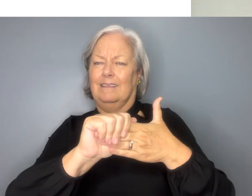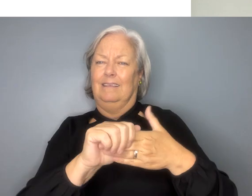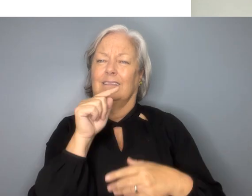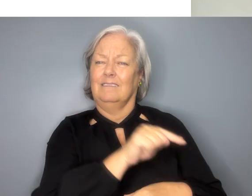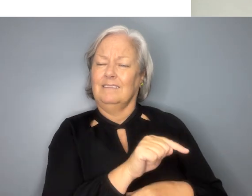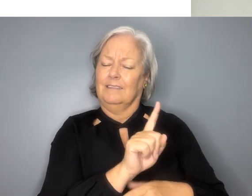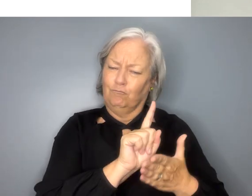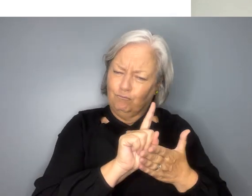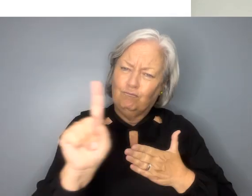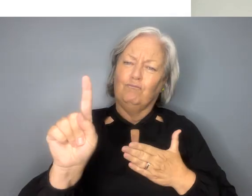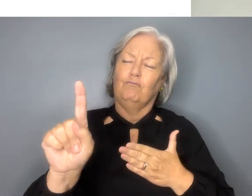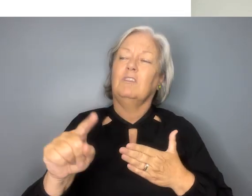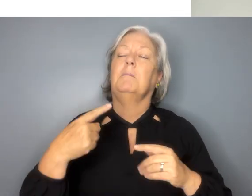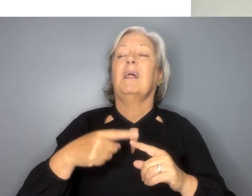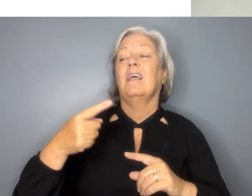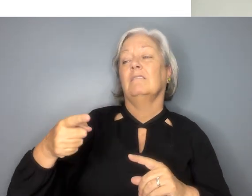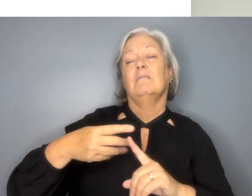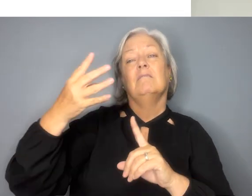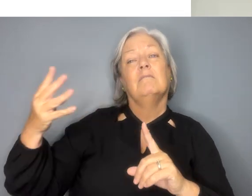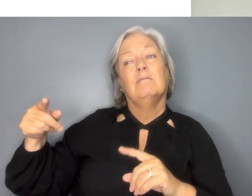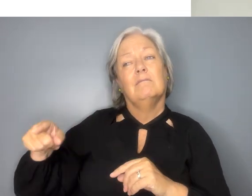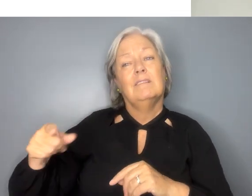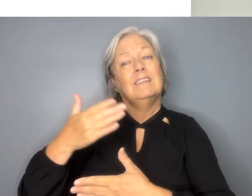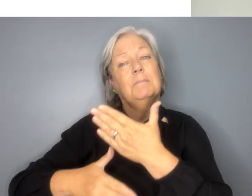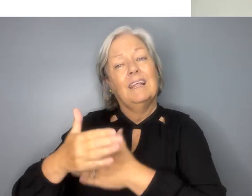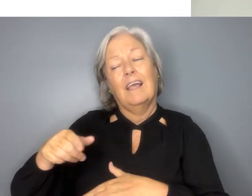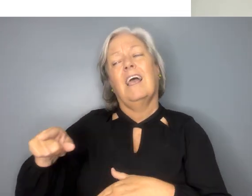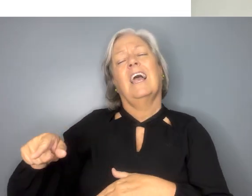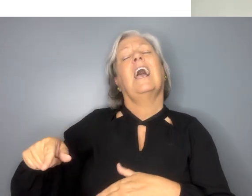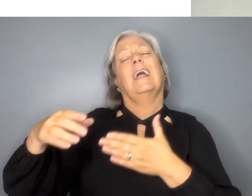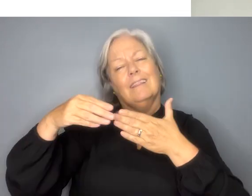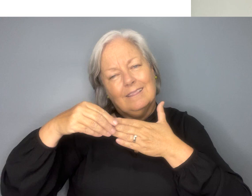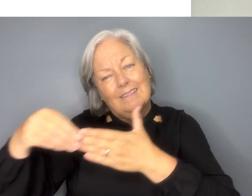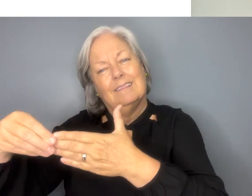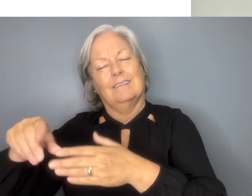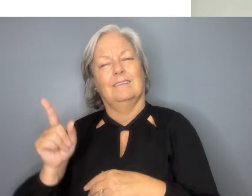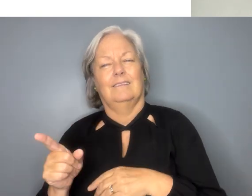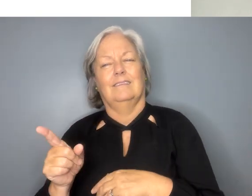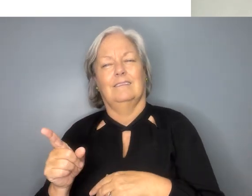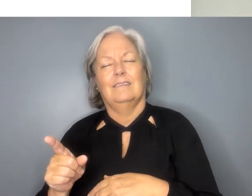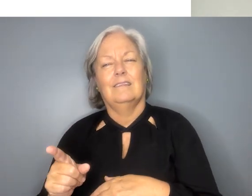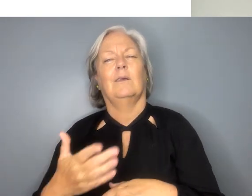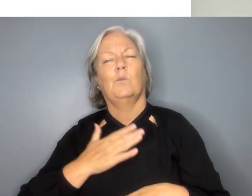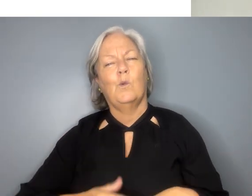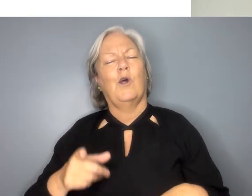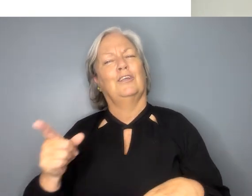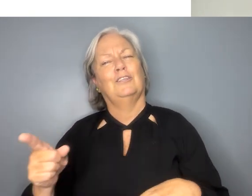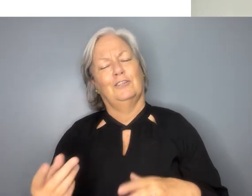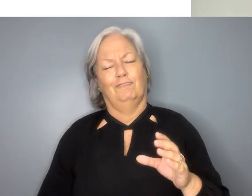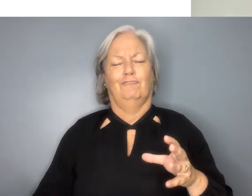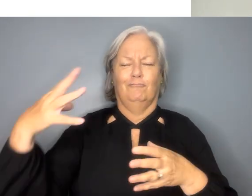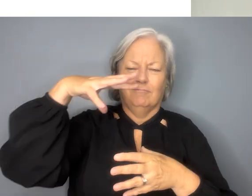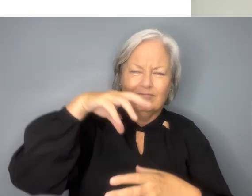leaders, and in queer spaces that queer people with disabilities are also treated as leaders. It needs to be